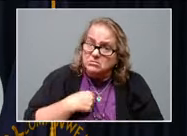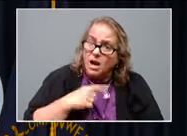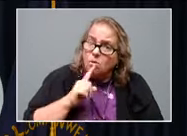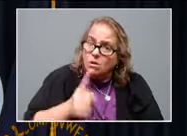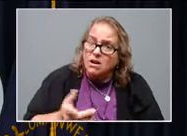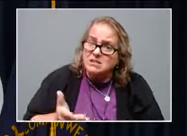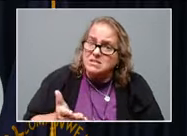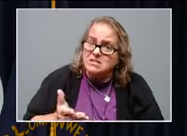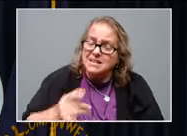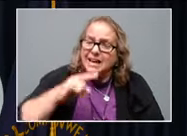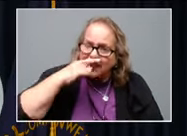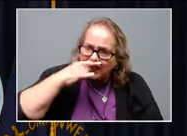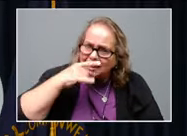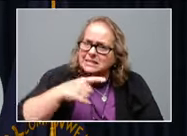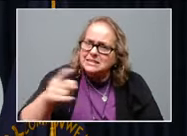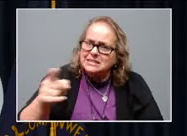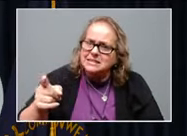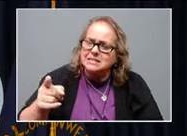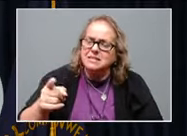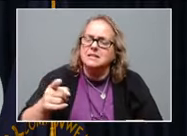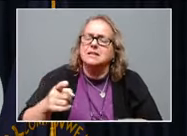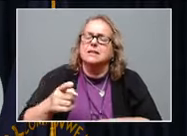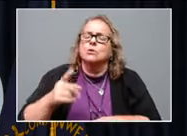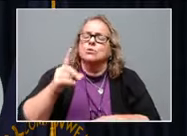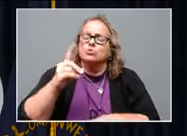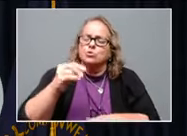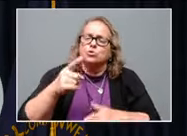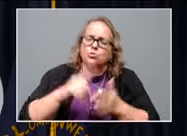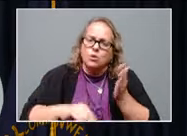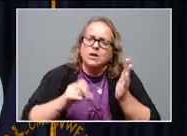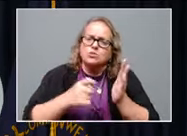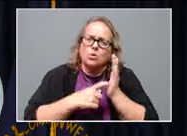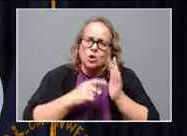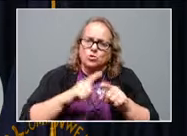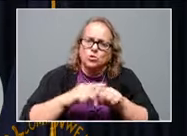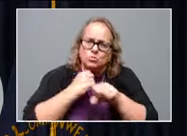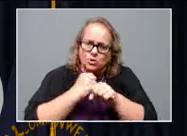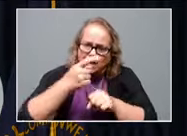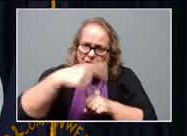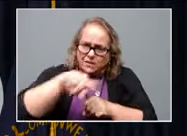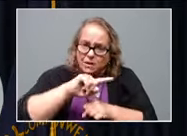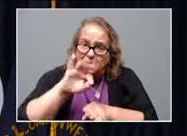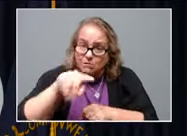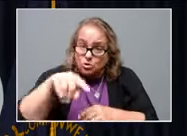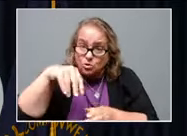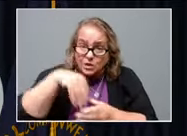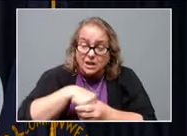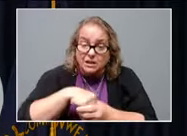sure we're doing what's required to protect them as well. And if you were in that 12,